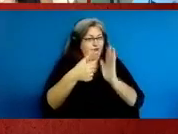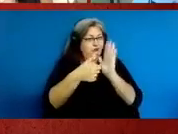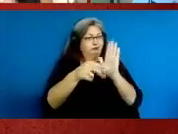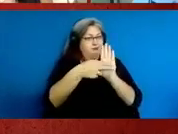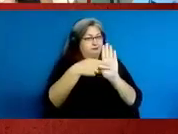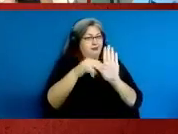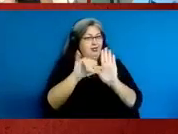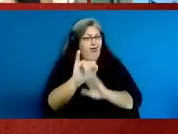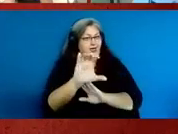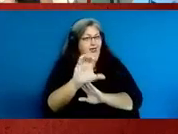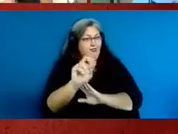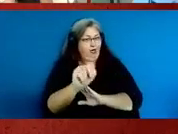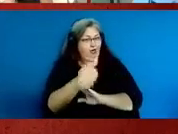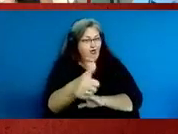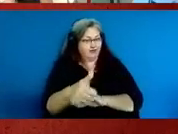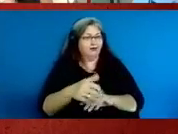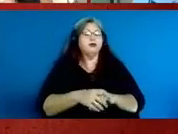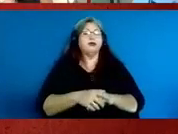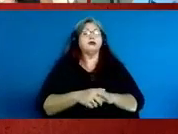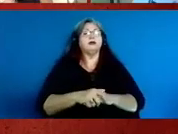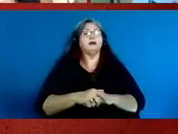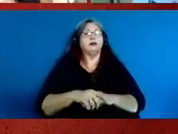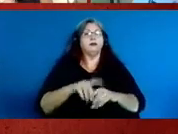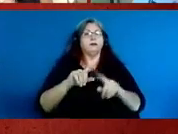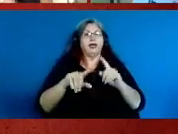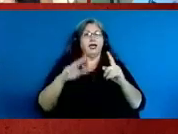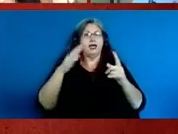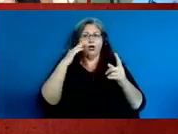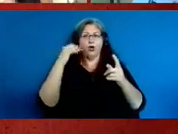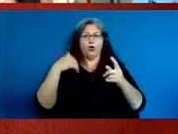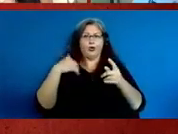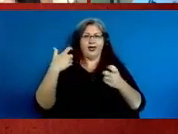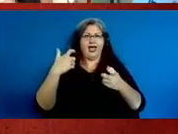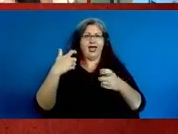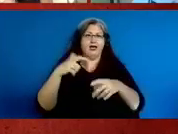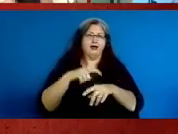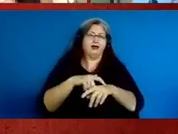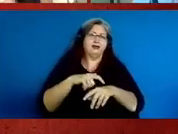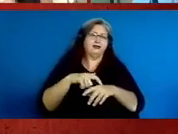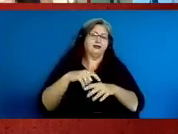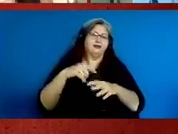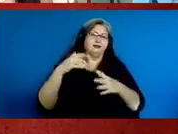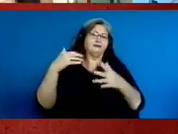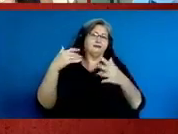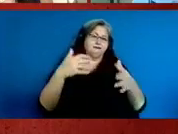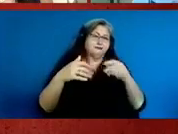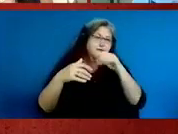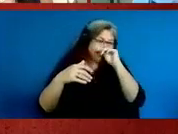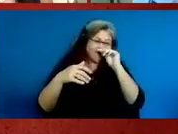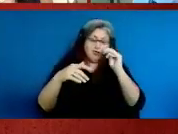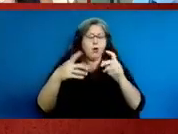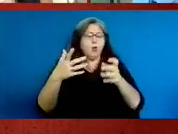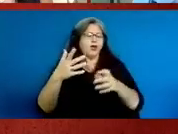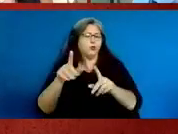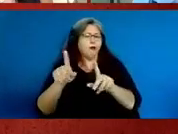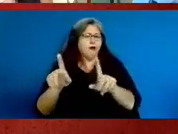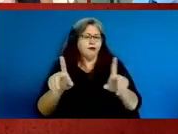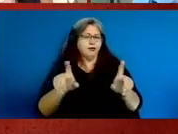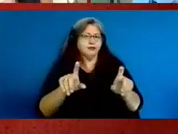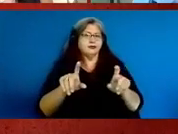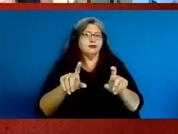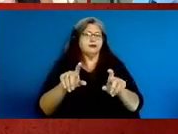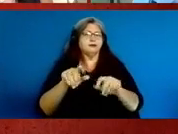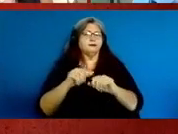icon. But you know, we're kind of running down here a little bit. But I do want to ask, you know,